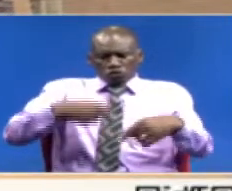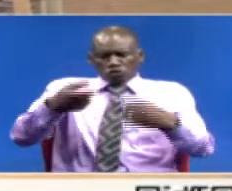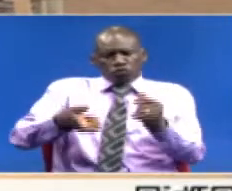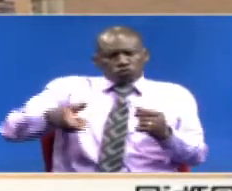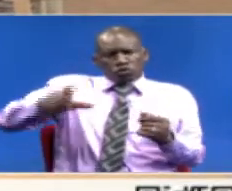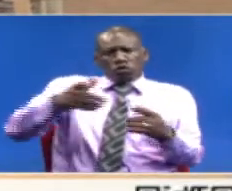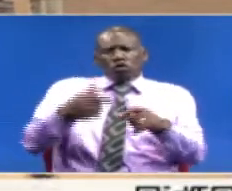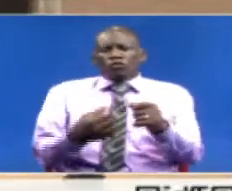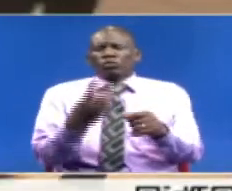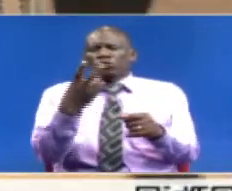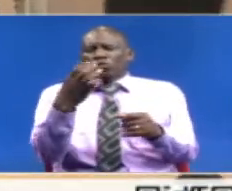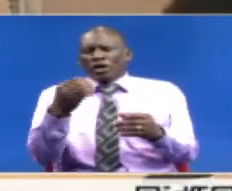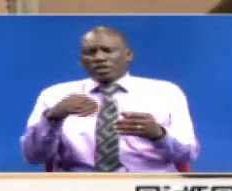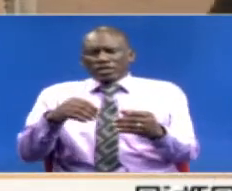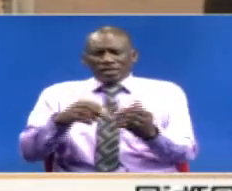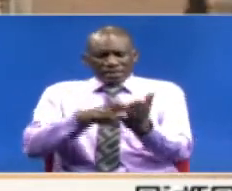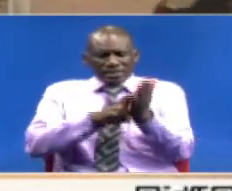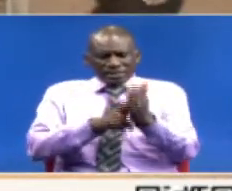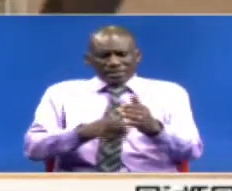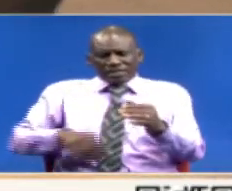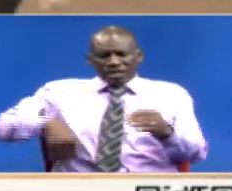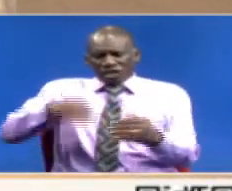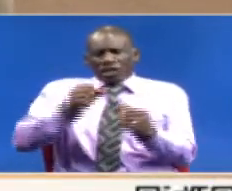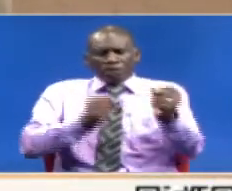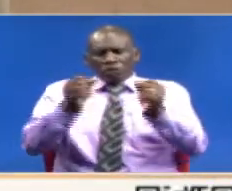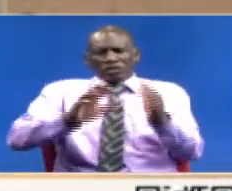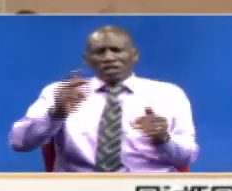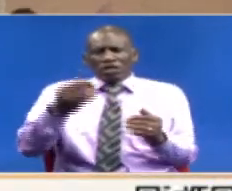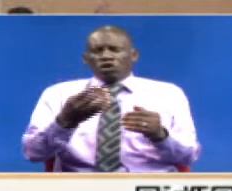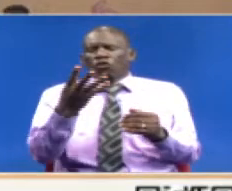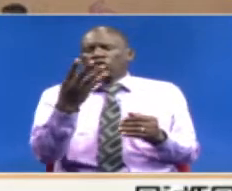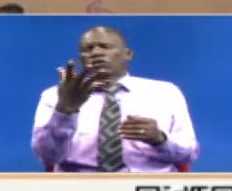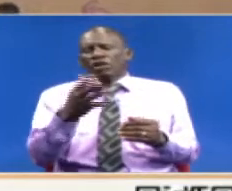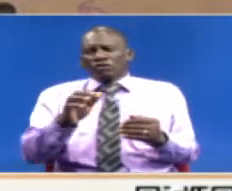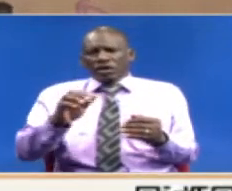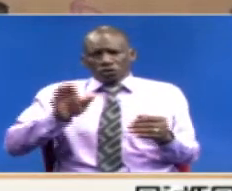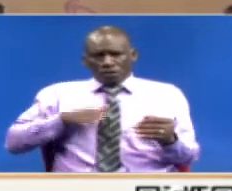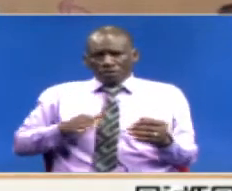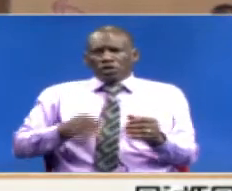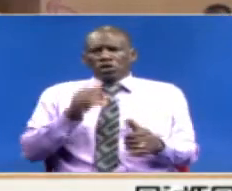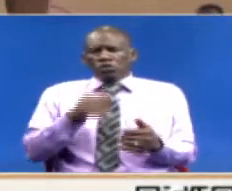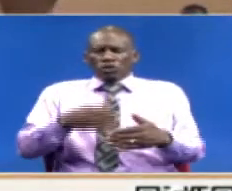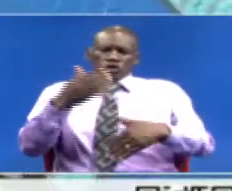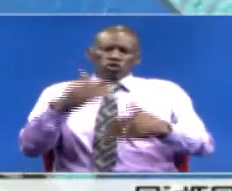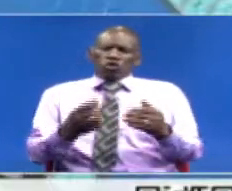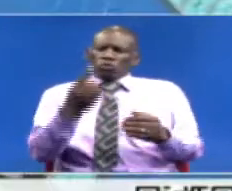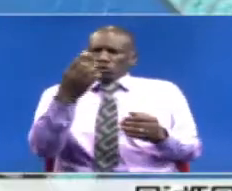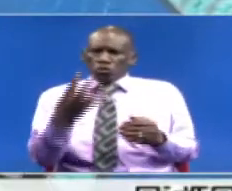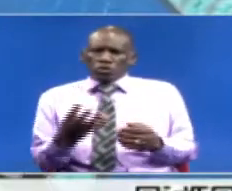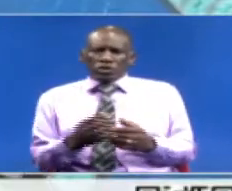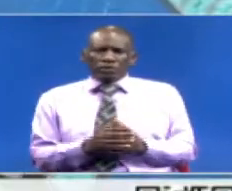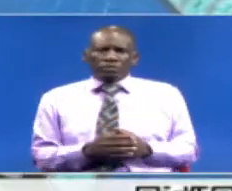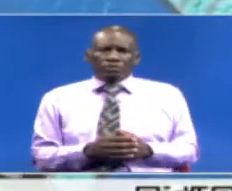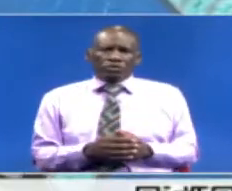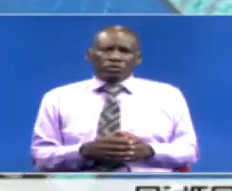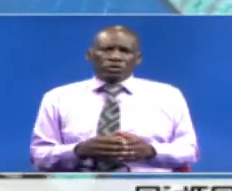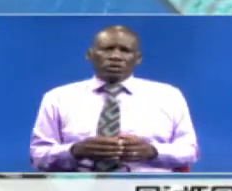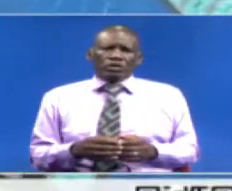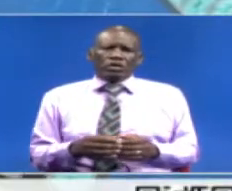200 registered kickboxers in Kenya, 45 are women, which translates to almost a quarter. I was trained last